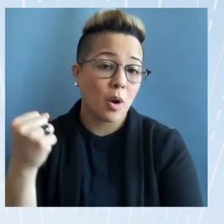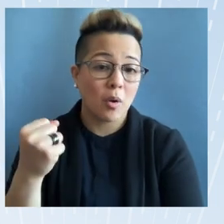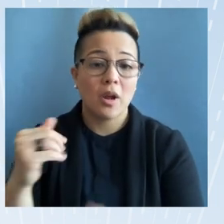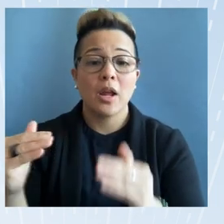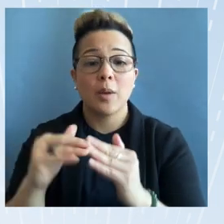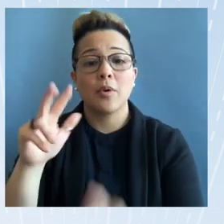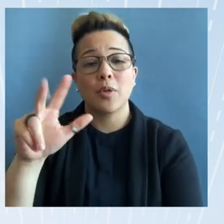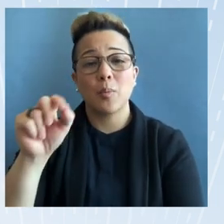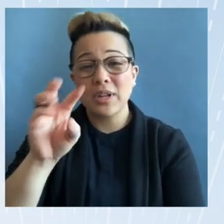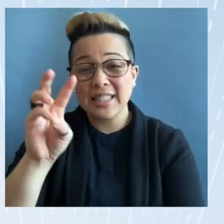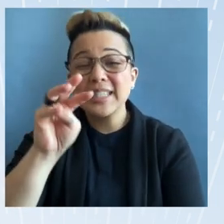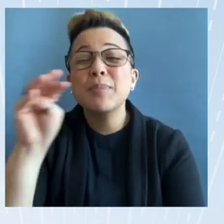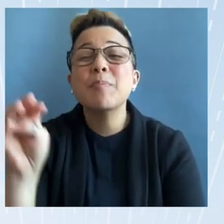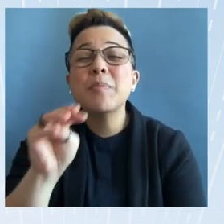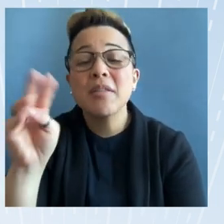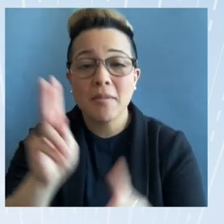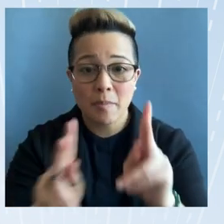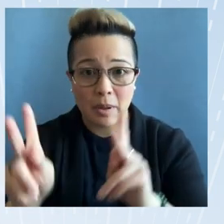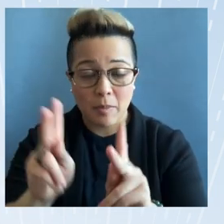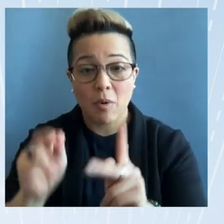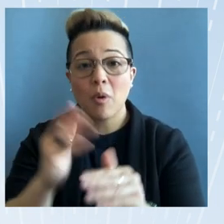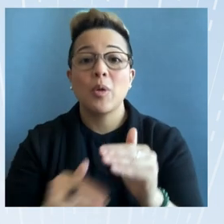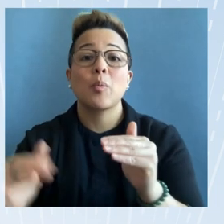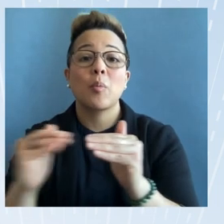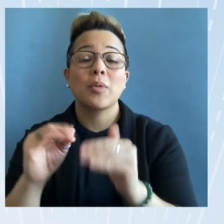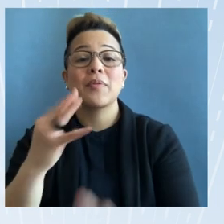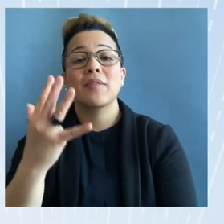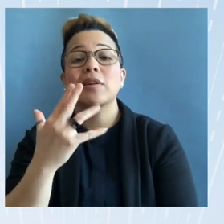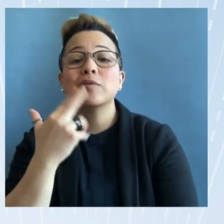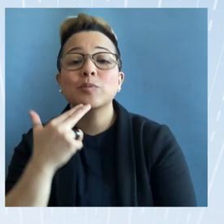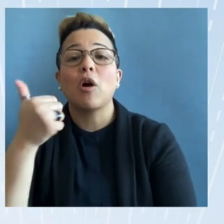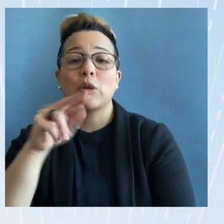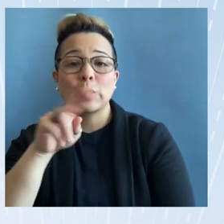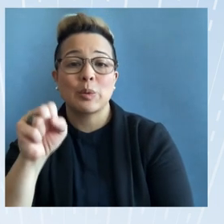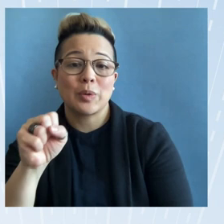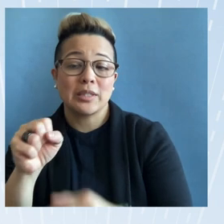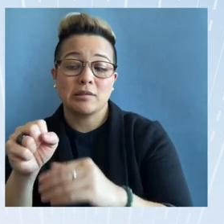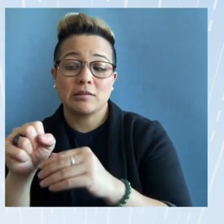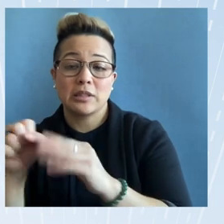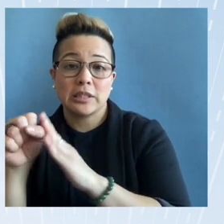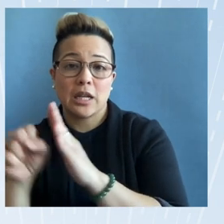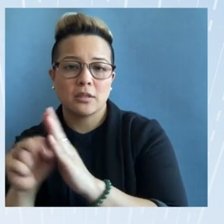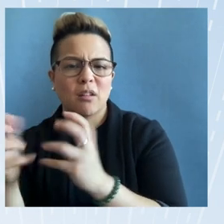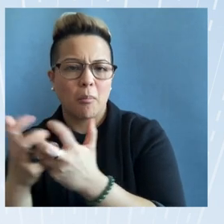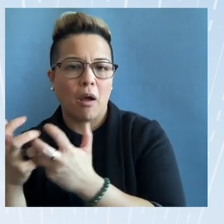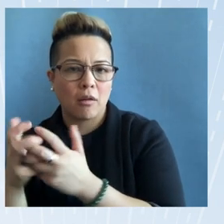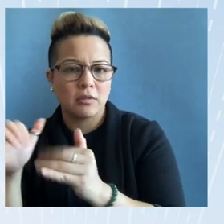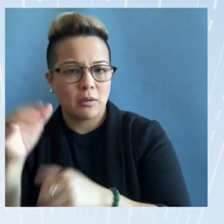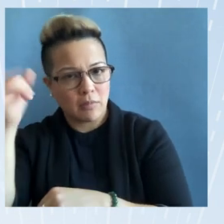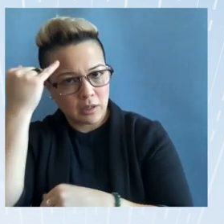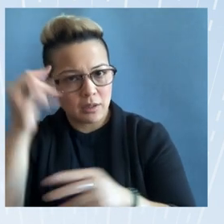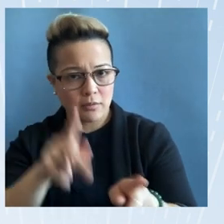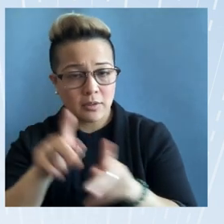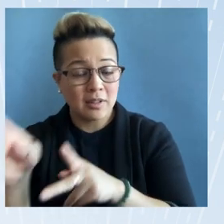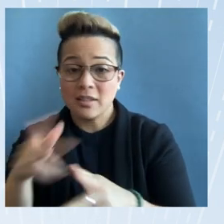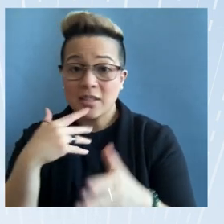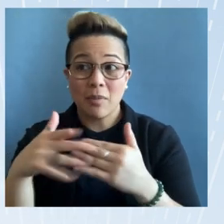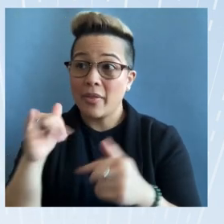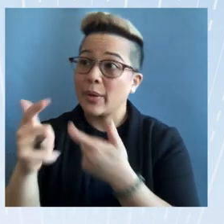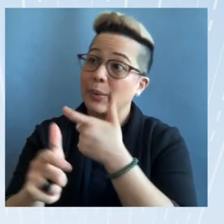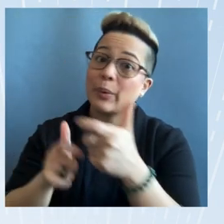million people, or the equivalent of the five smallest U.S. states combined. Despite this large population, the